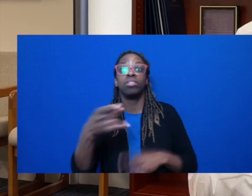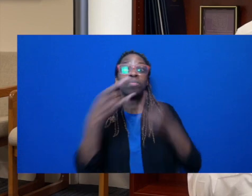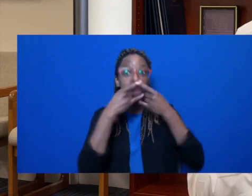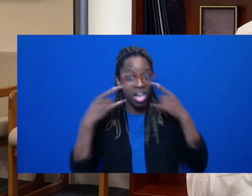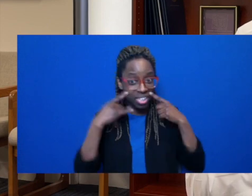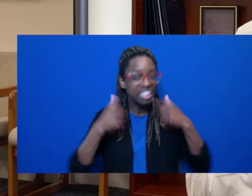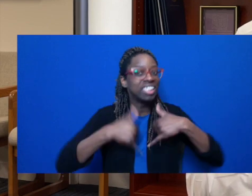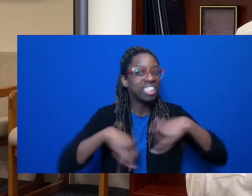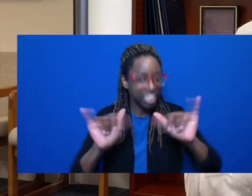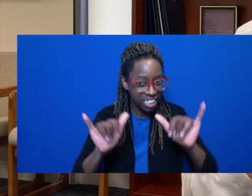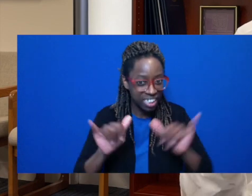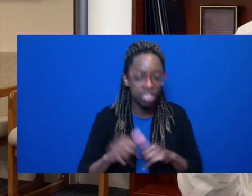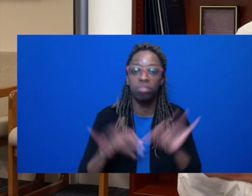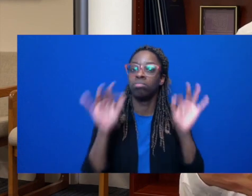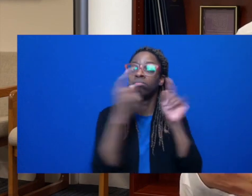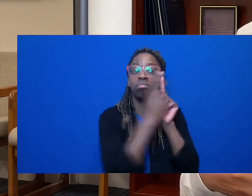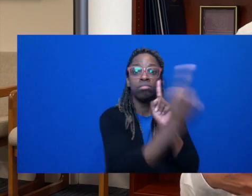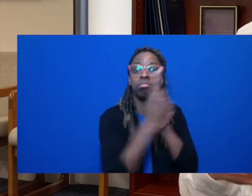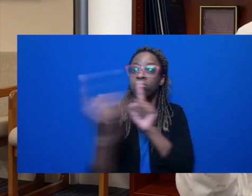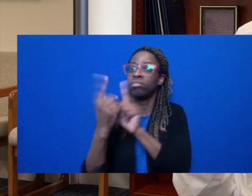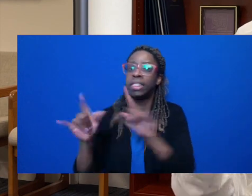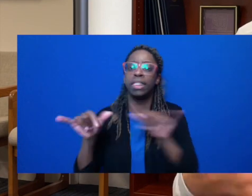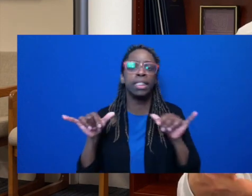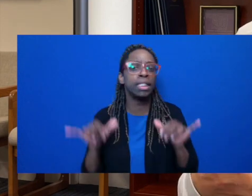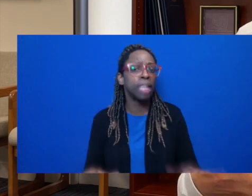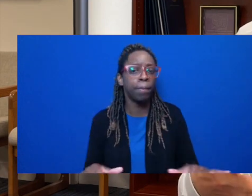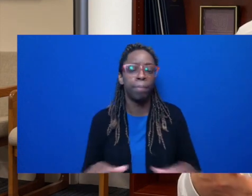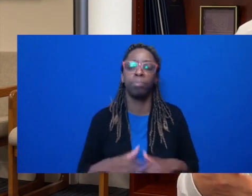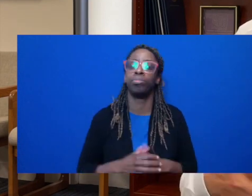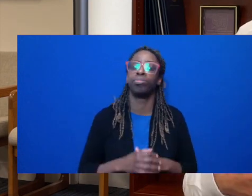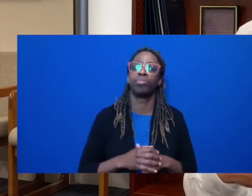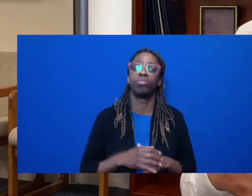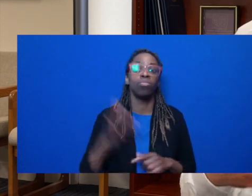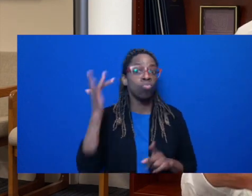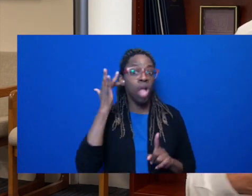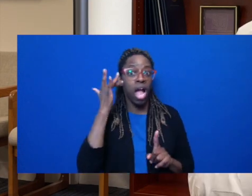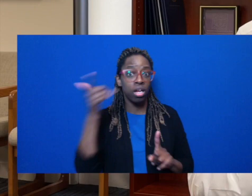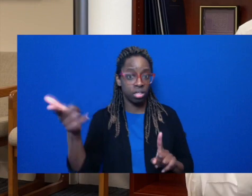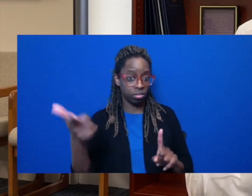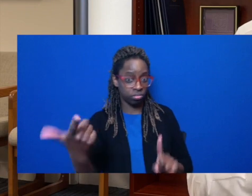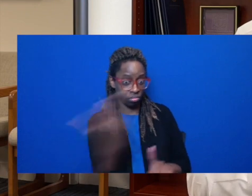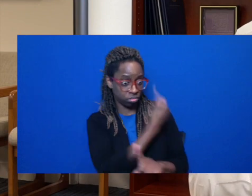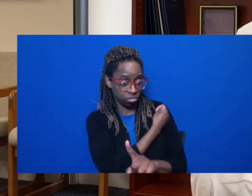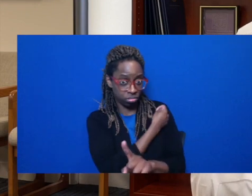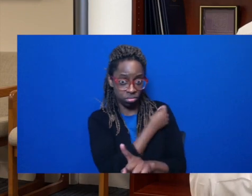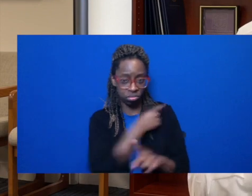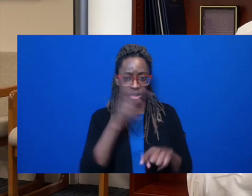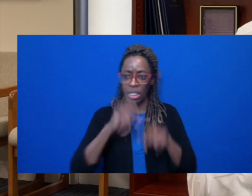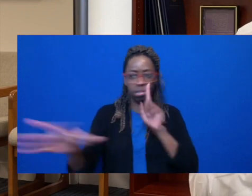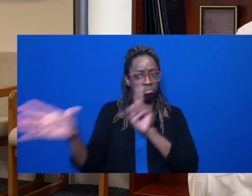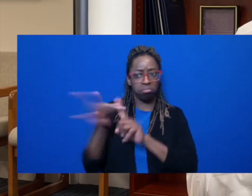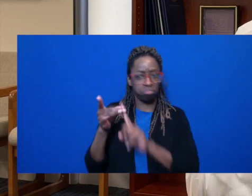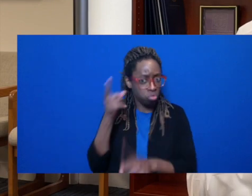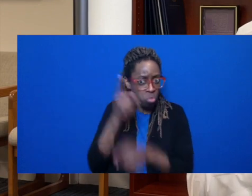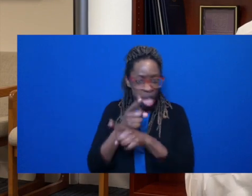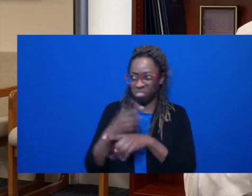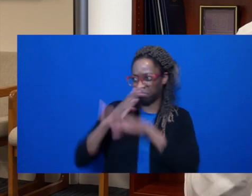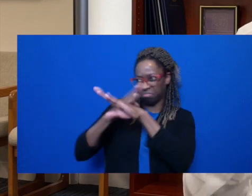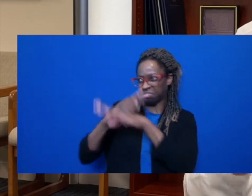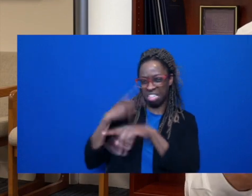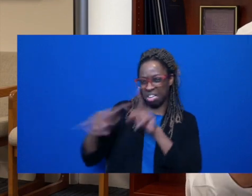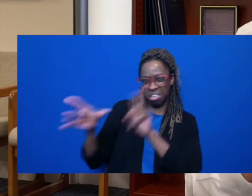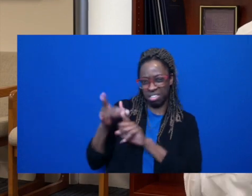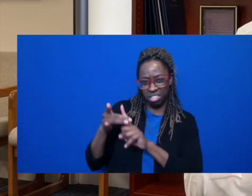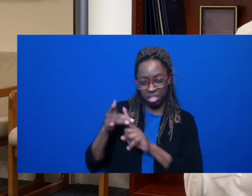work against people getting asymptomatic infection. And we're going to know more in the very near future, but what the CDC is recommending and